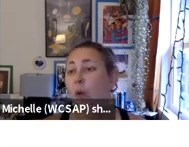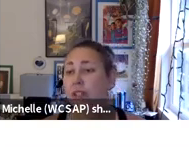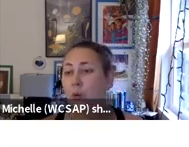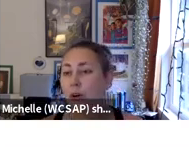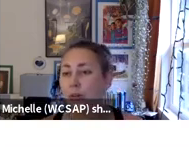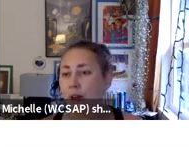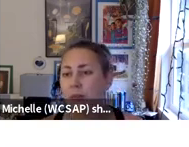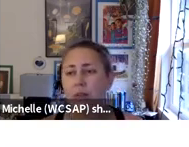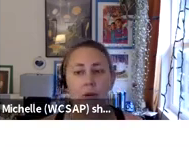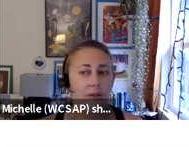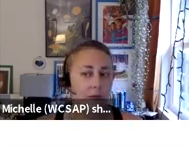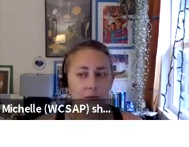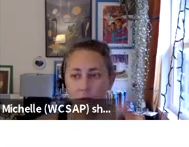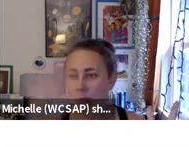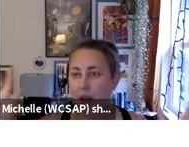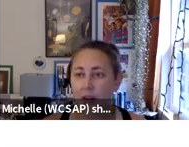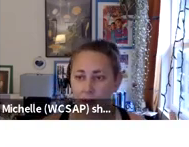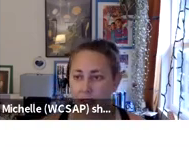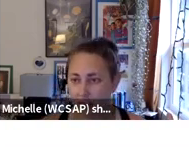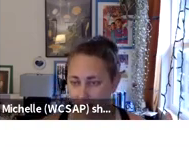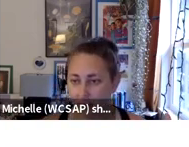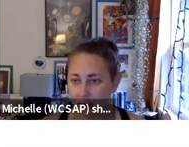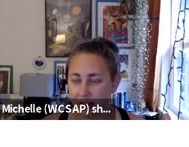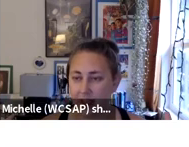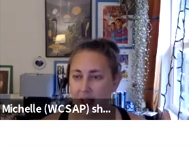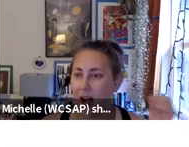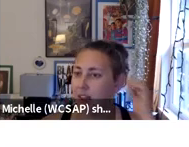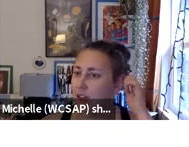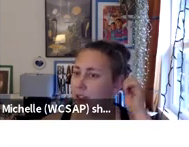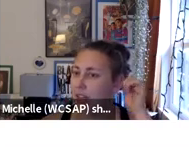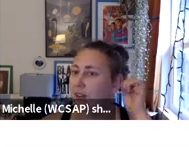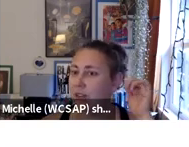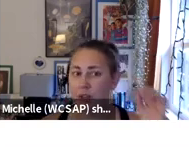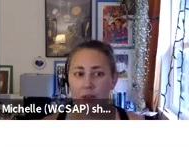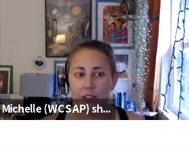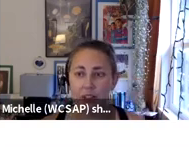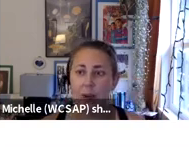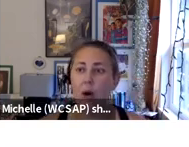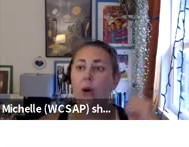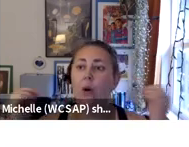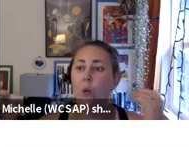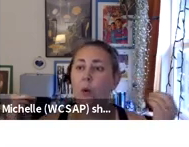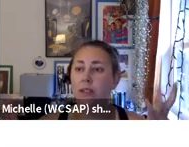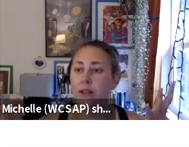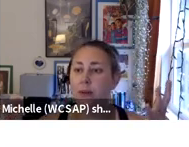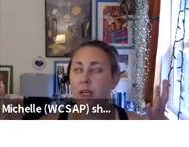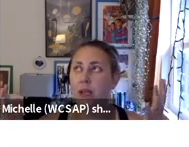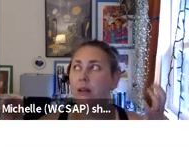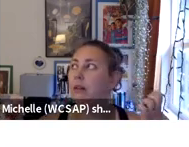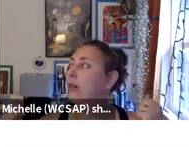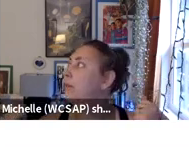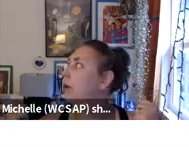is just not what's going to work for them. And of course, everybody is different. And so just having those conversations about what's going to